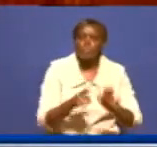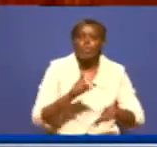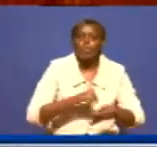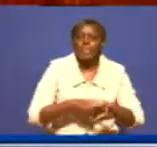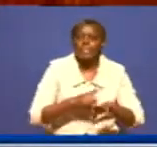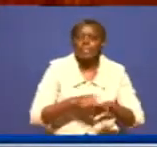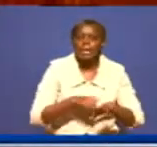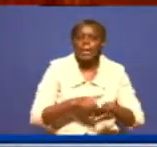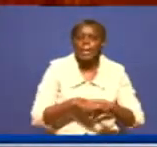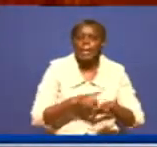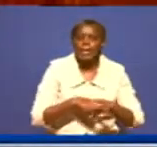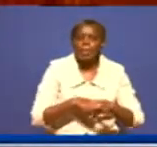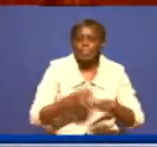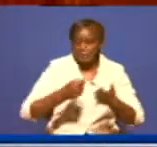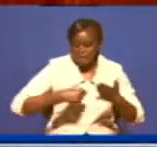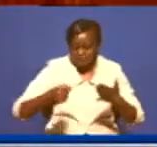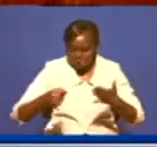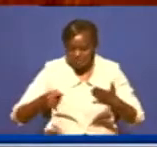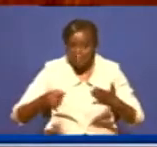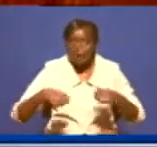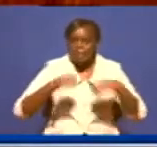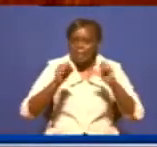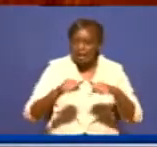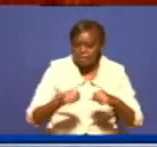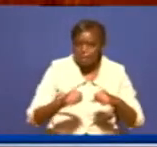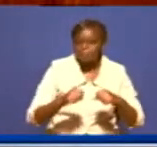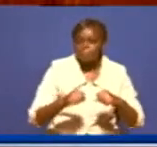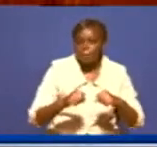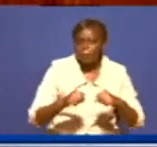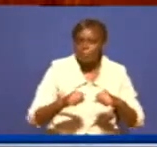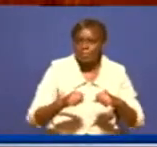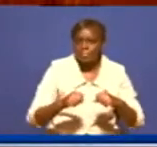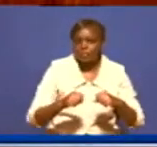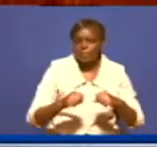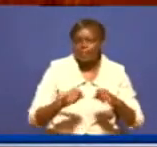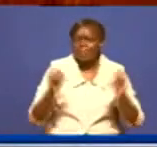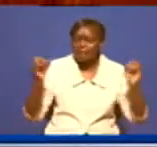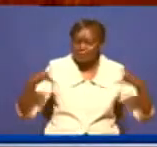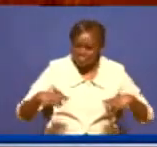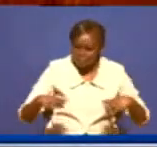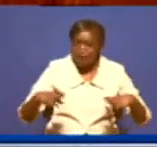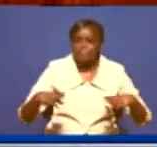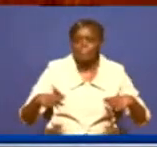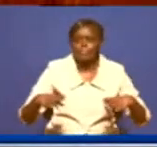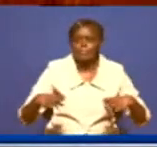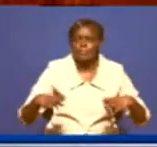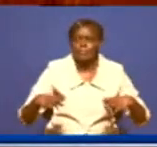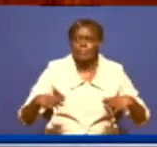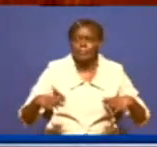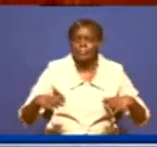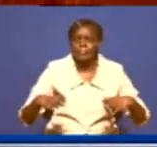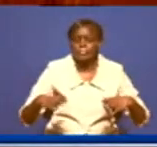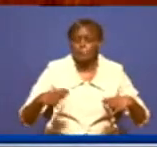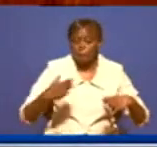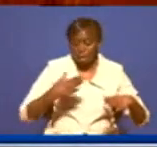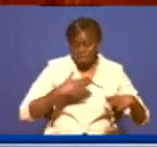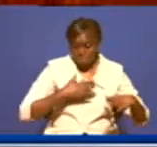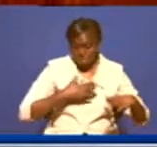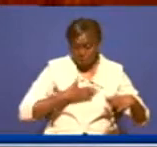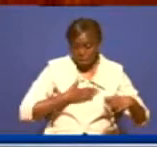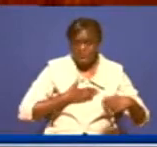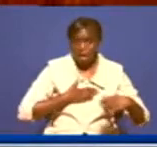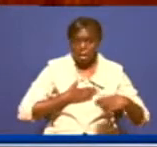time of signing the agreement. The agreement should be very clear that in my premise as a